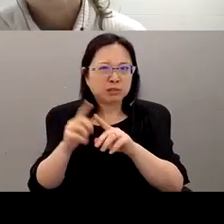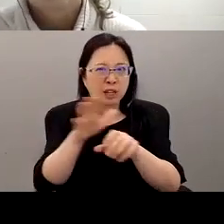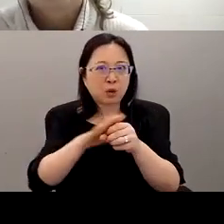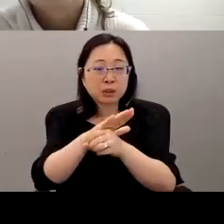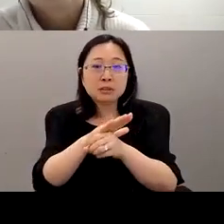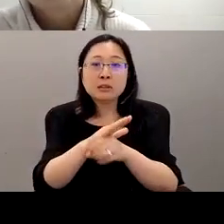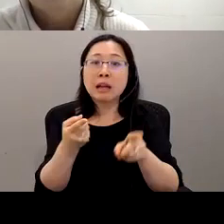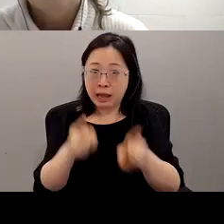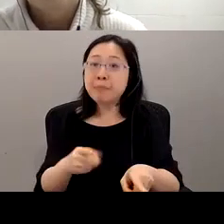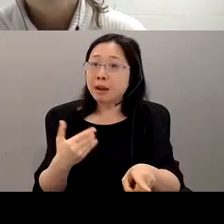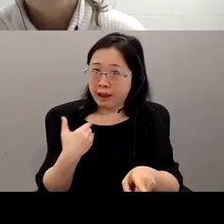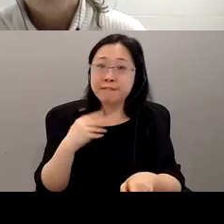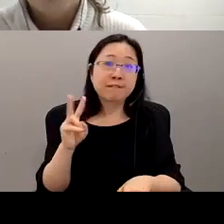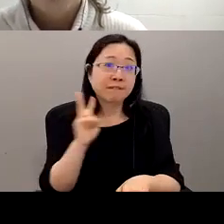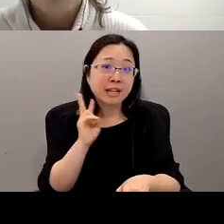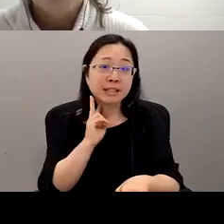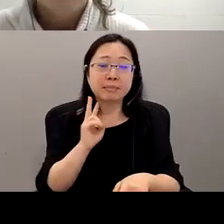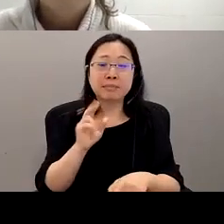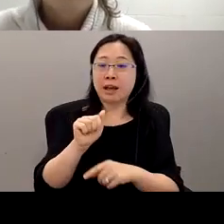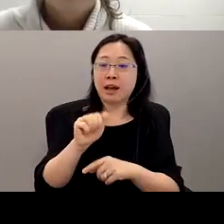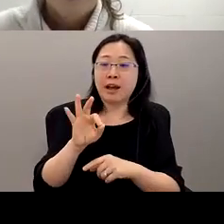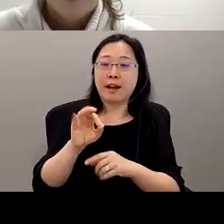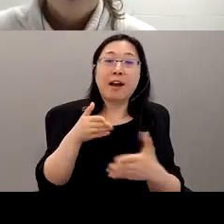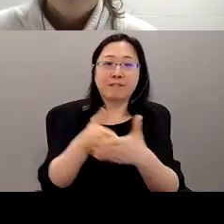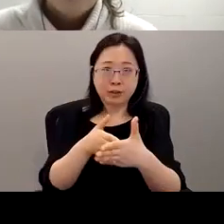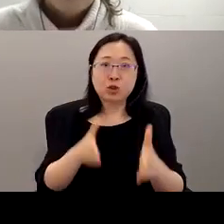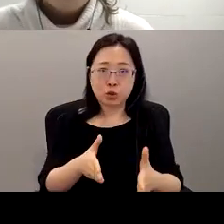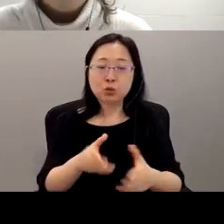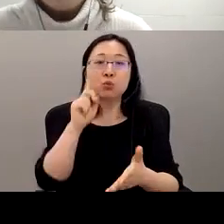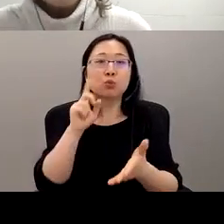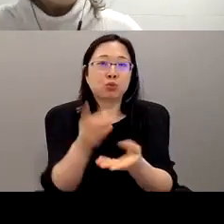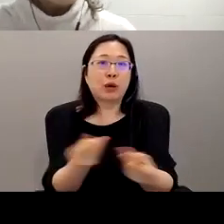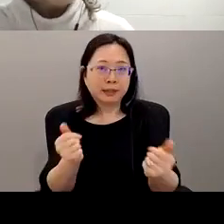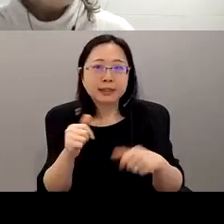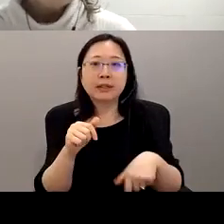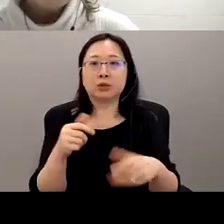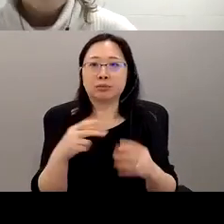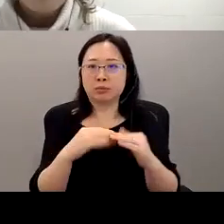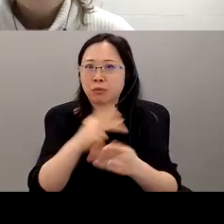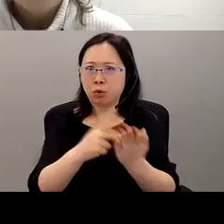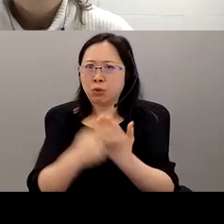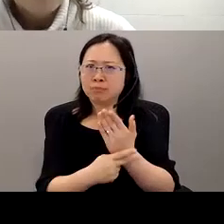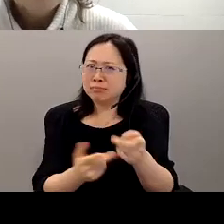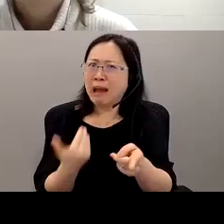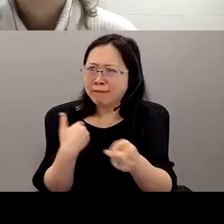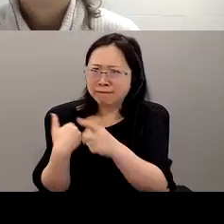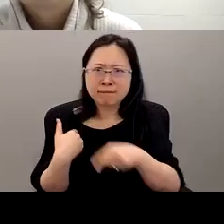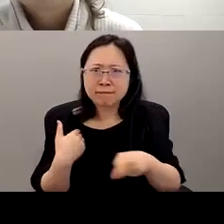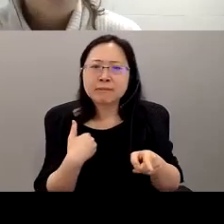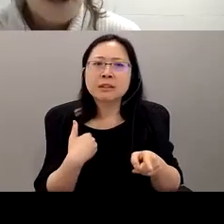victim offender reconciliation program in each of those communities. So what our work really seeks to humanize